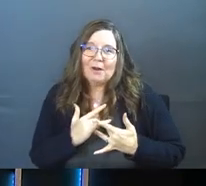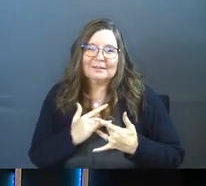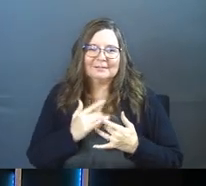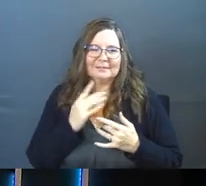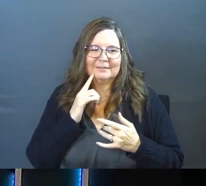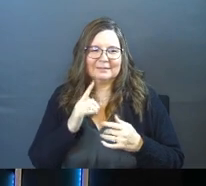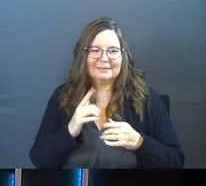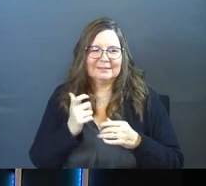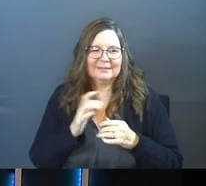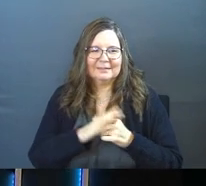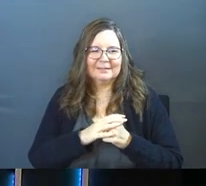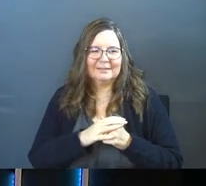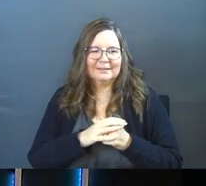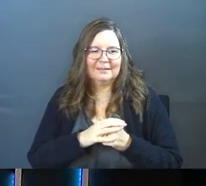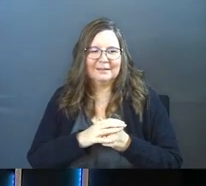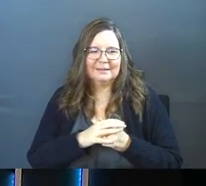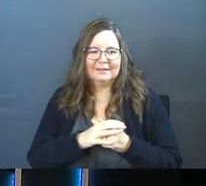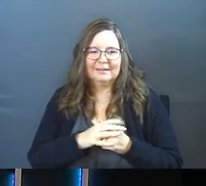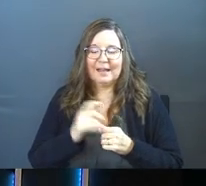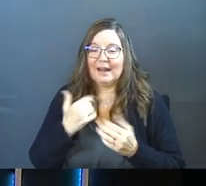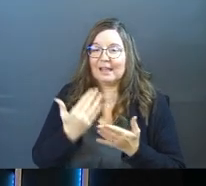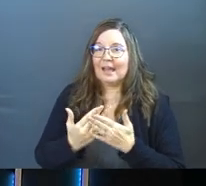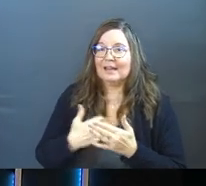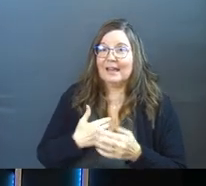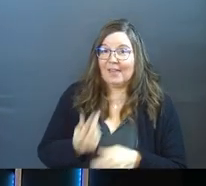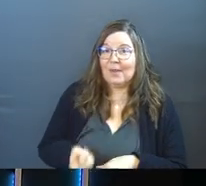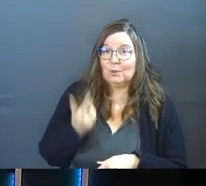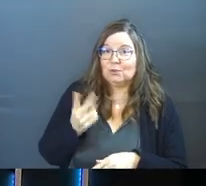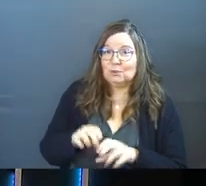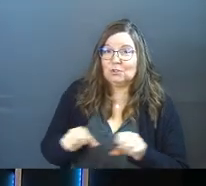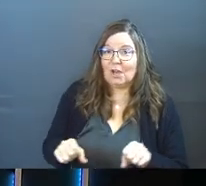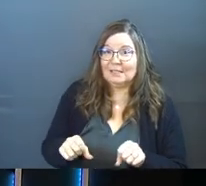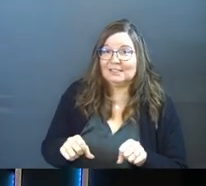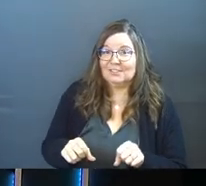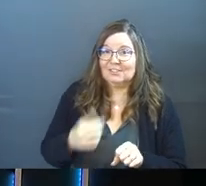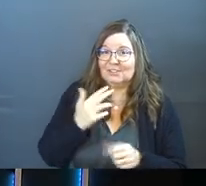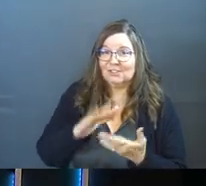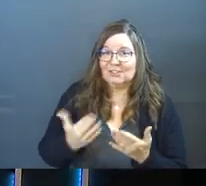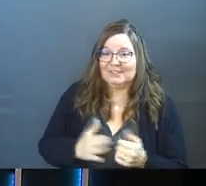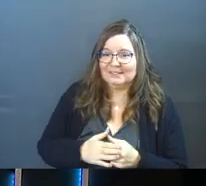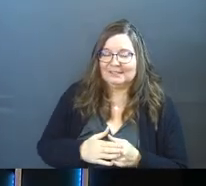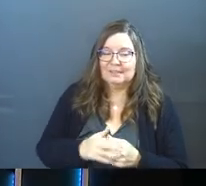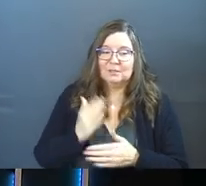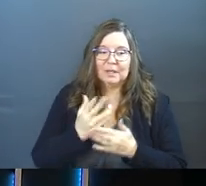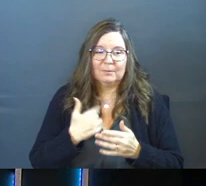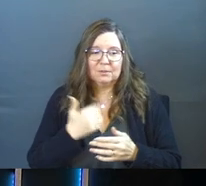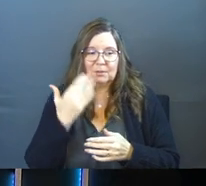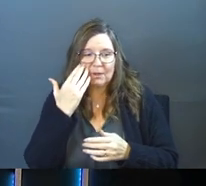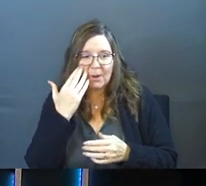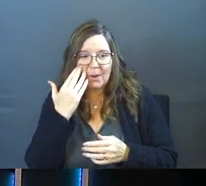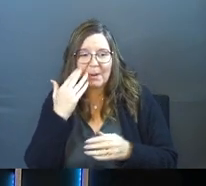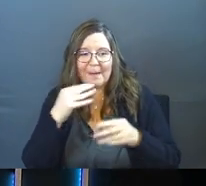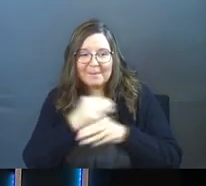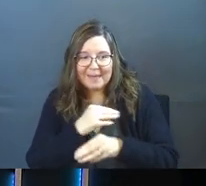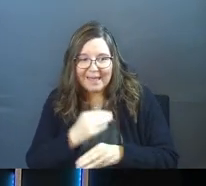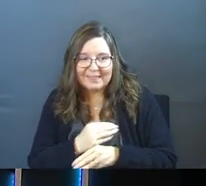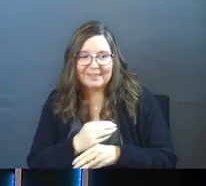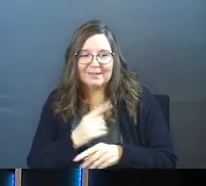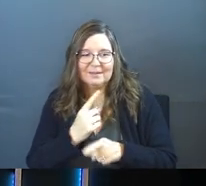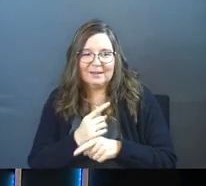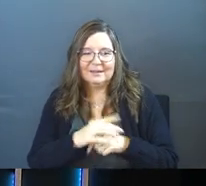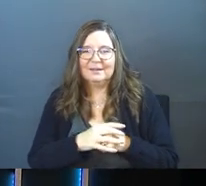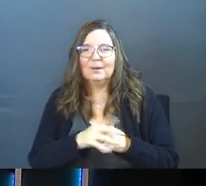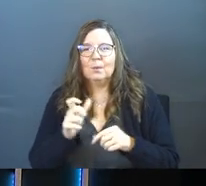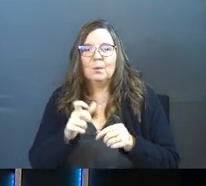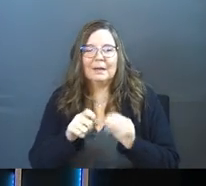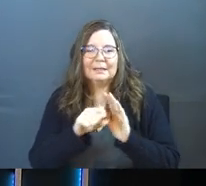you know, like, hey, you're doing a favor, thanks babe. And I got home and there was two sausages cooked. Okay, so some of you know math. Who laughed, right? What